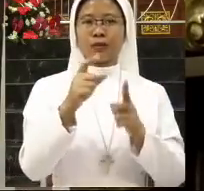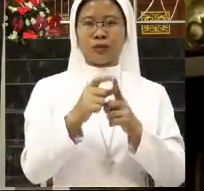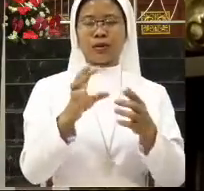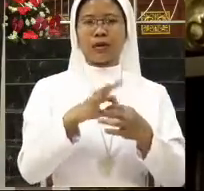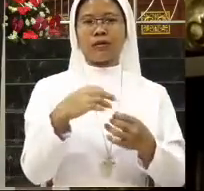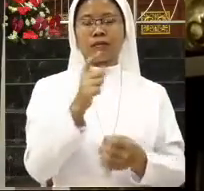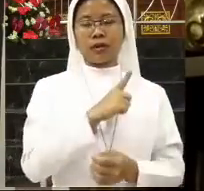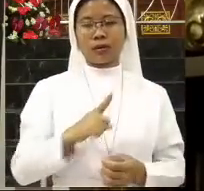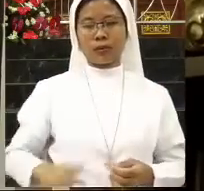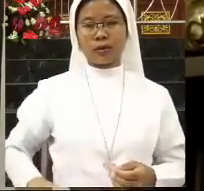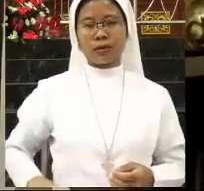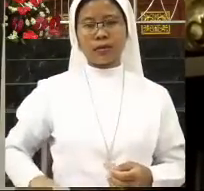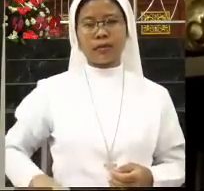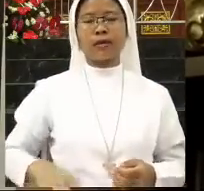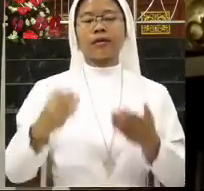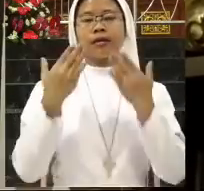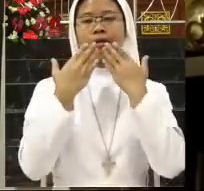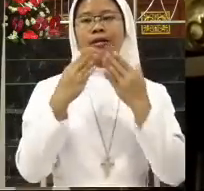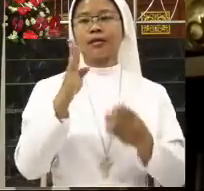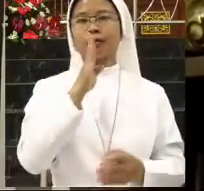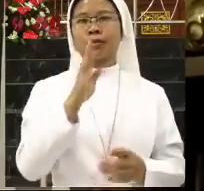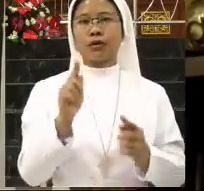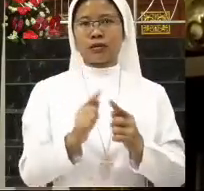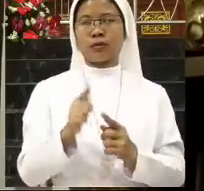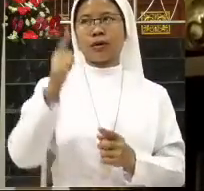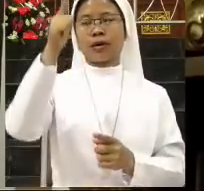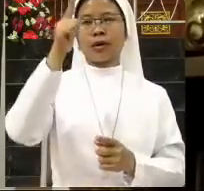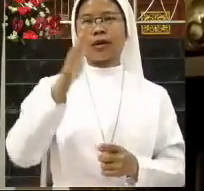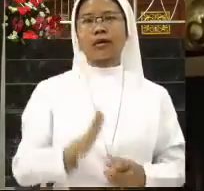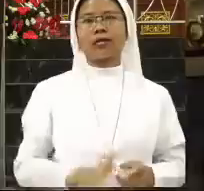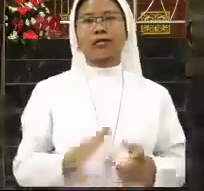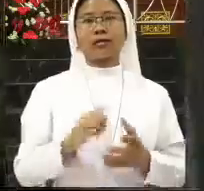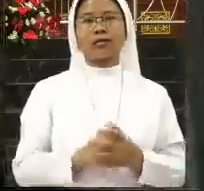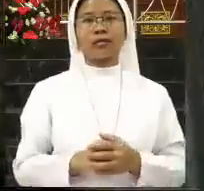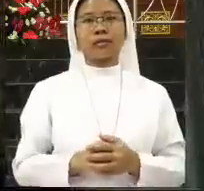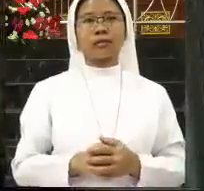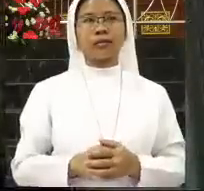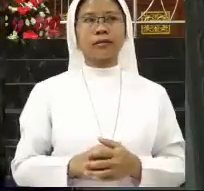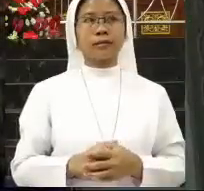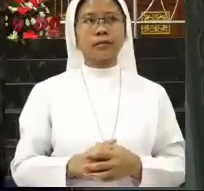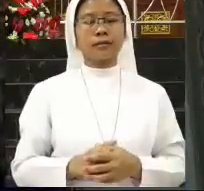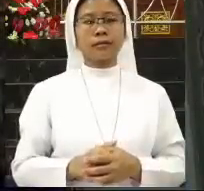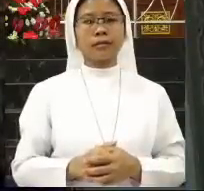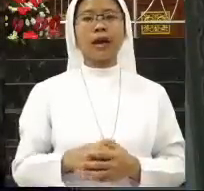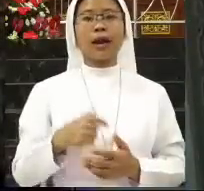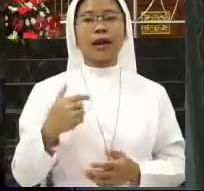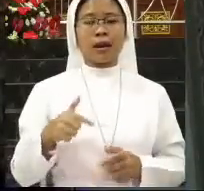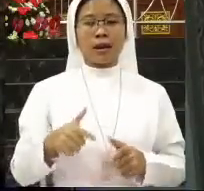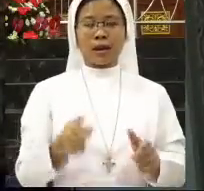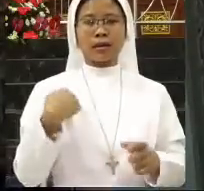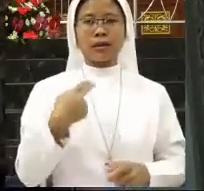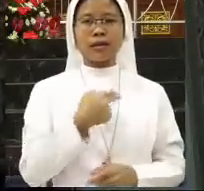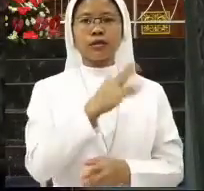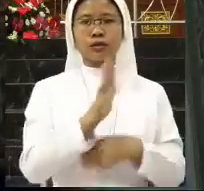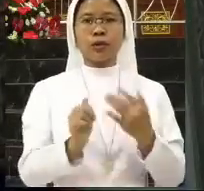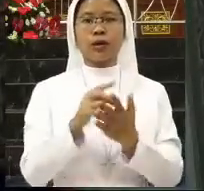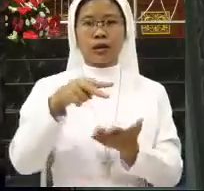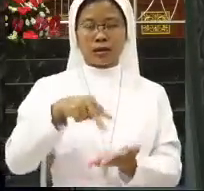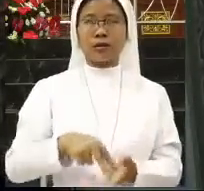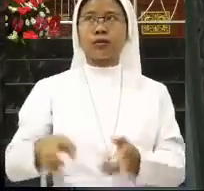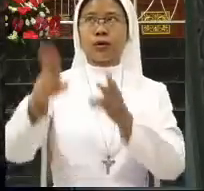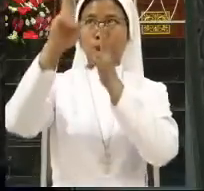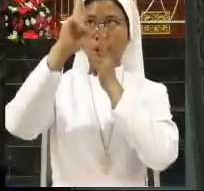of the Lord. Thanks be to God. Let us all rise to honor the